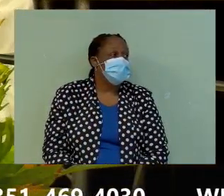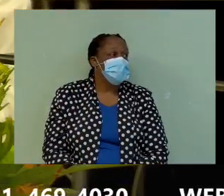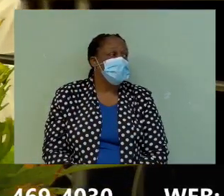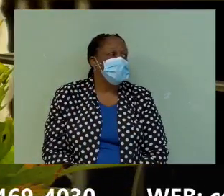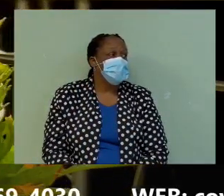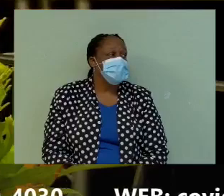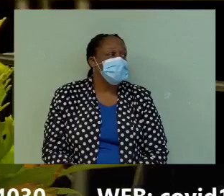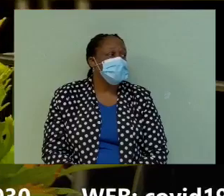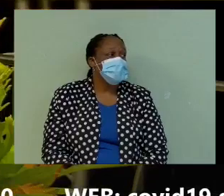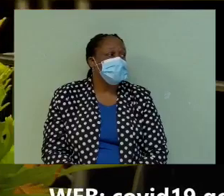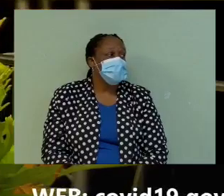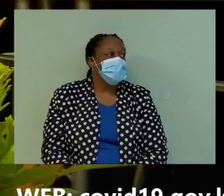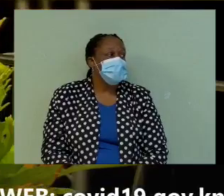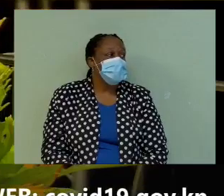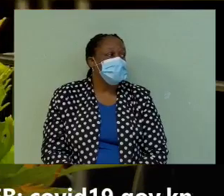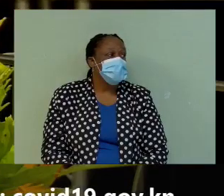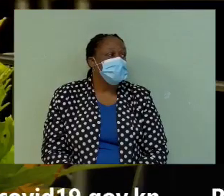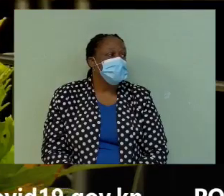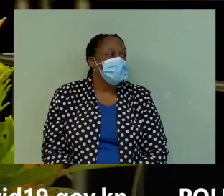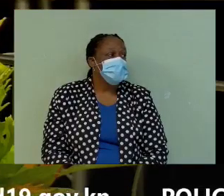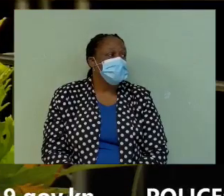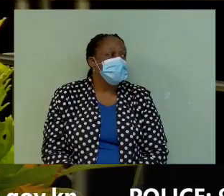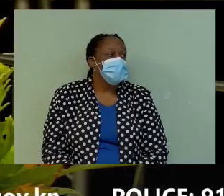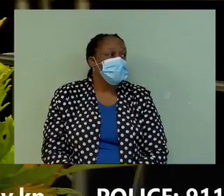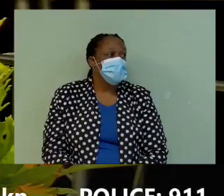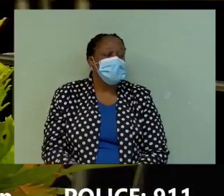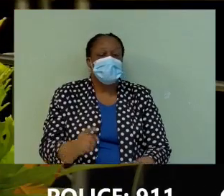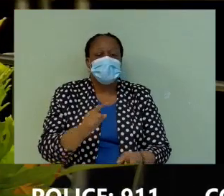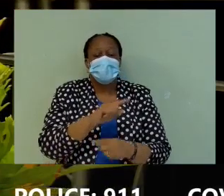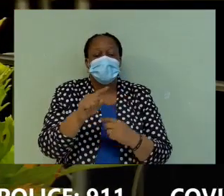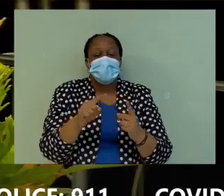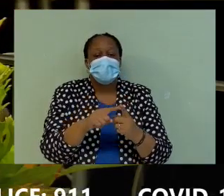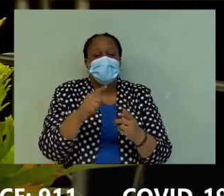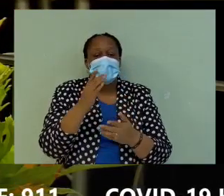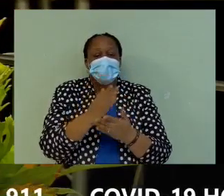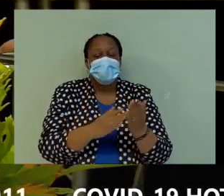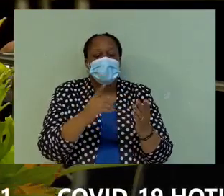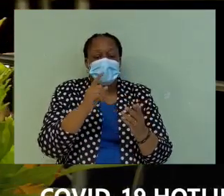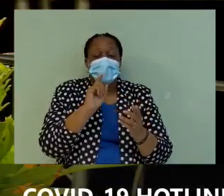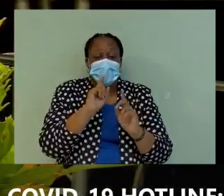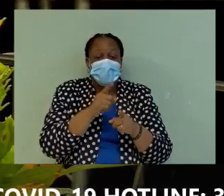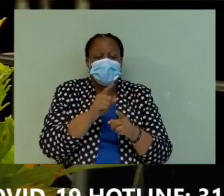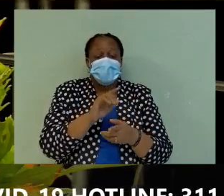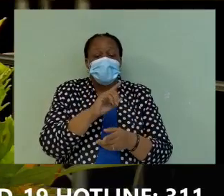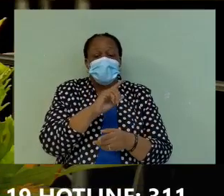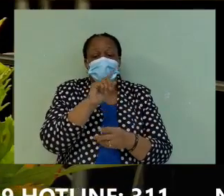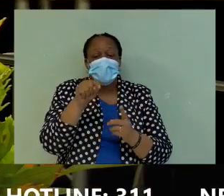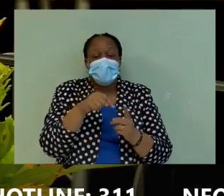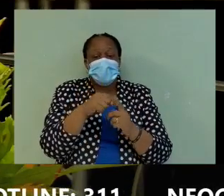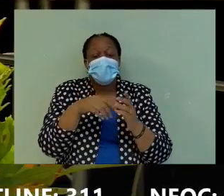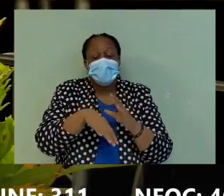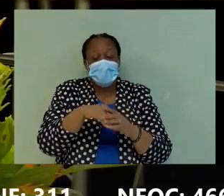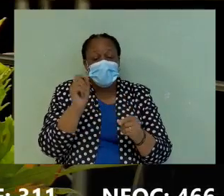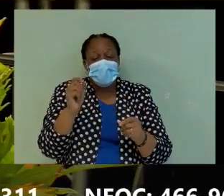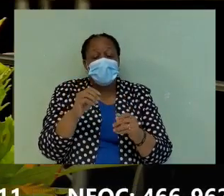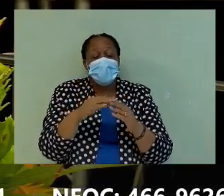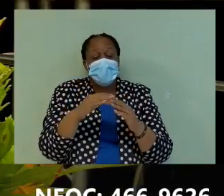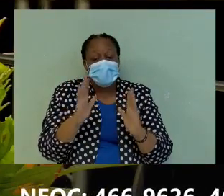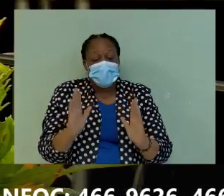Now, generally speaking, when someone is in public, it's advisable that we all wear masks